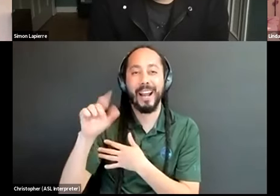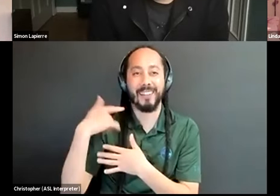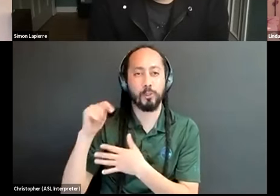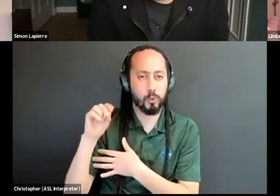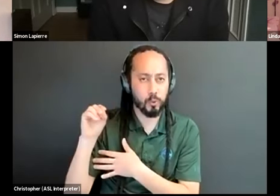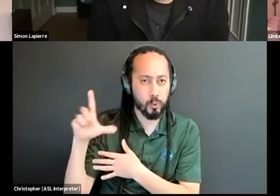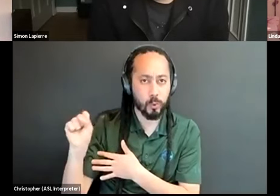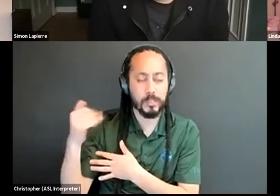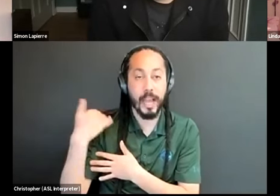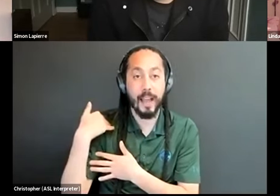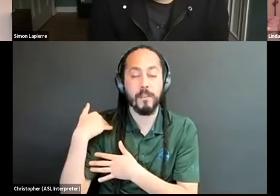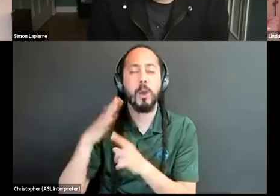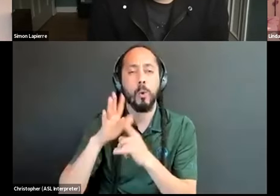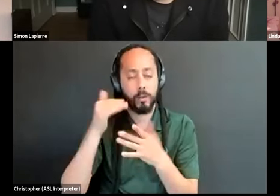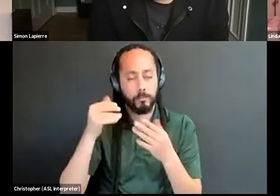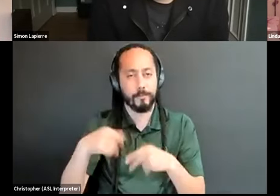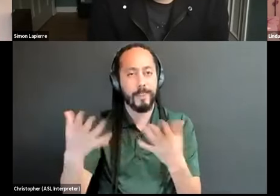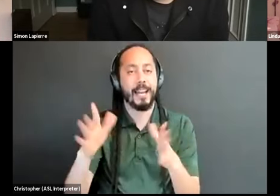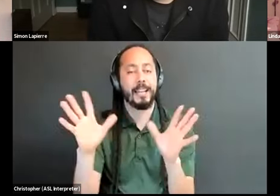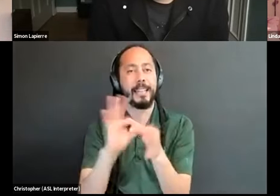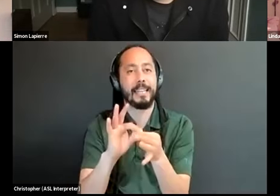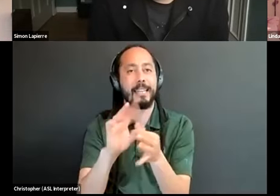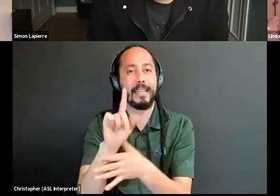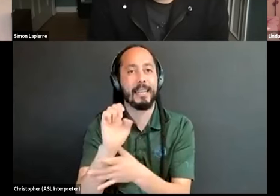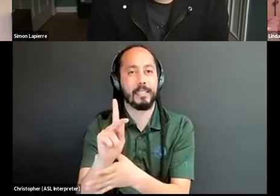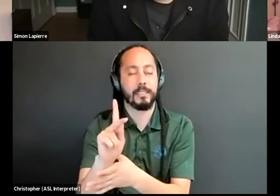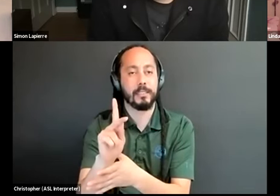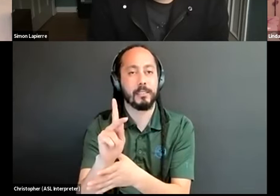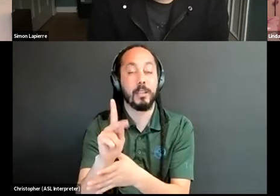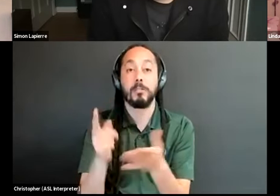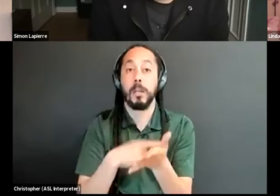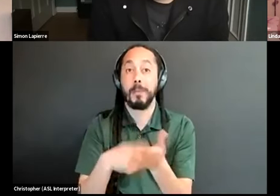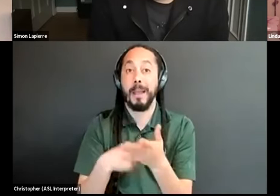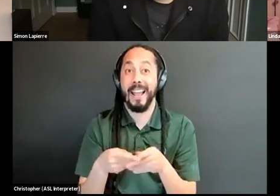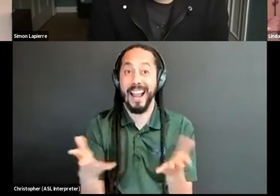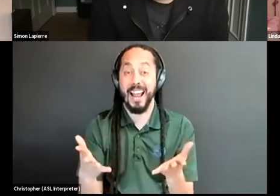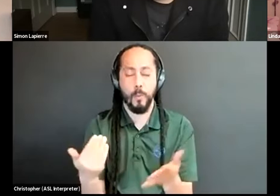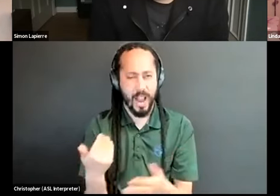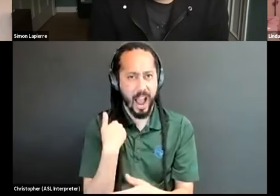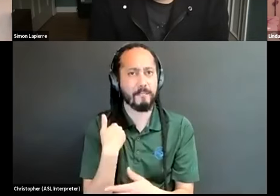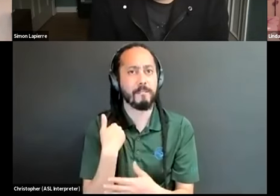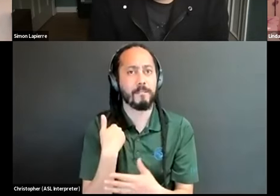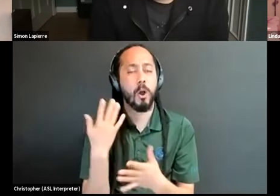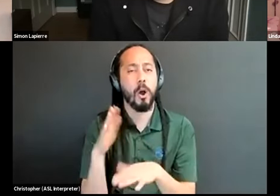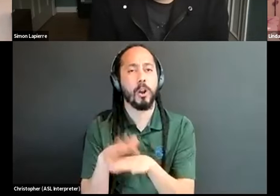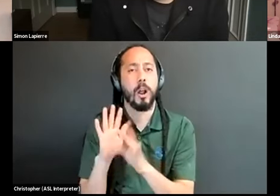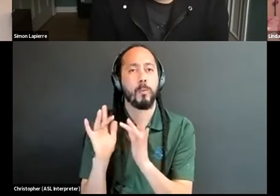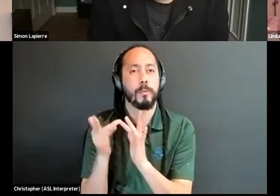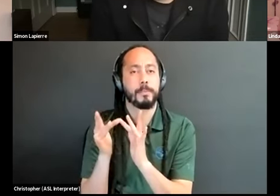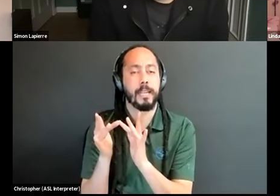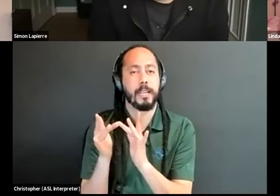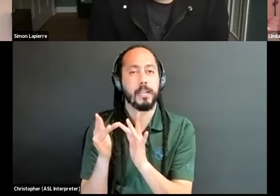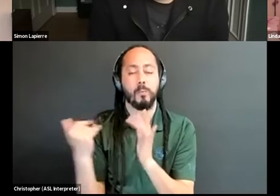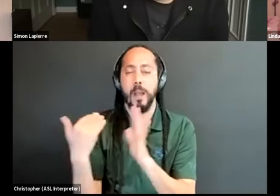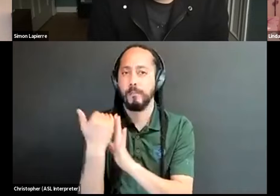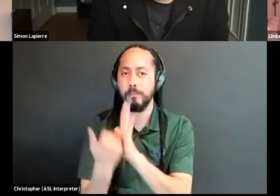will have links to them, or in some cases, if they were handouts, we'll actually have those on a web page that will have the